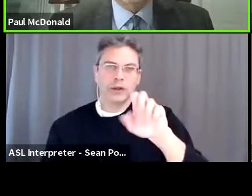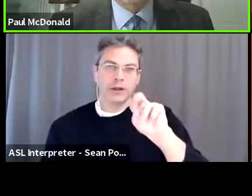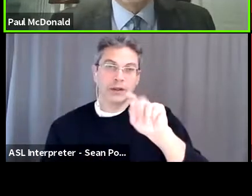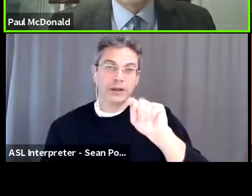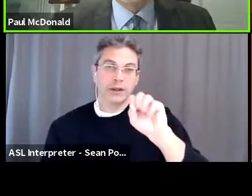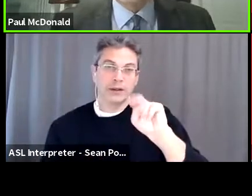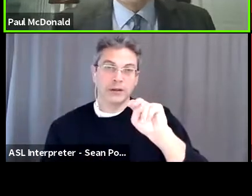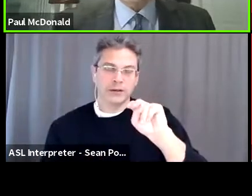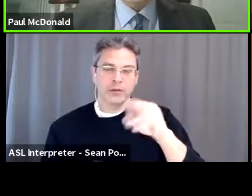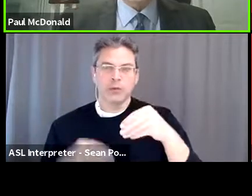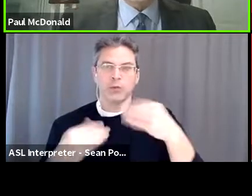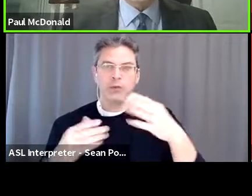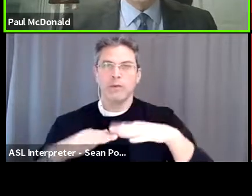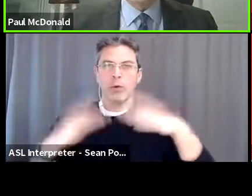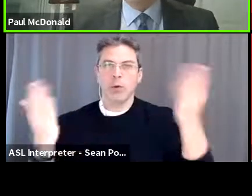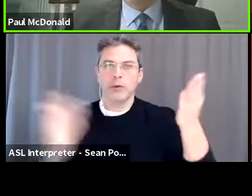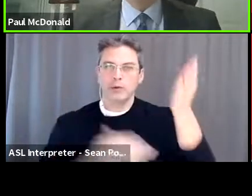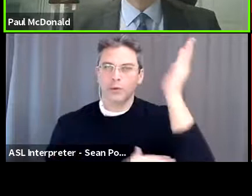remarks.